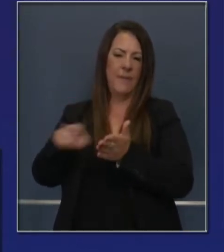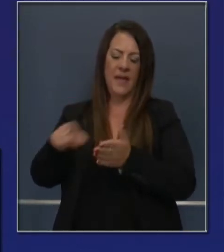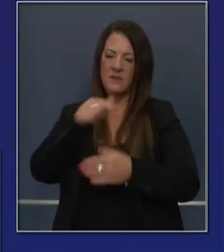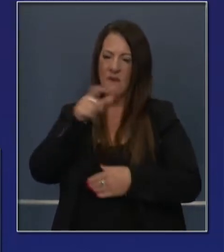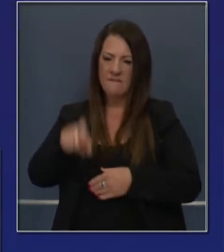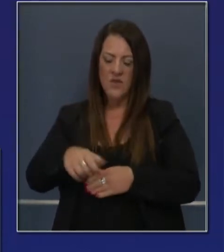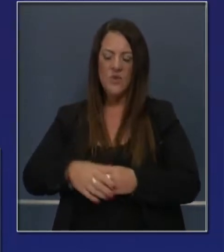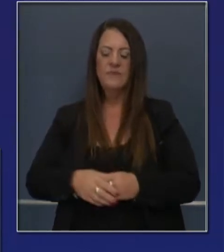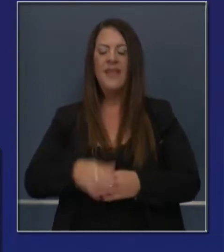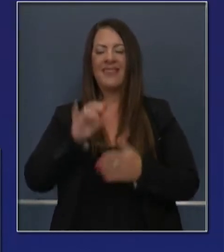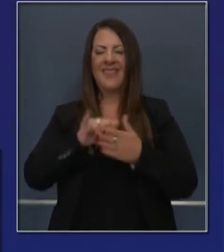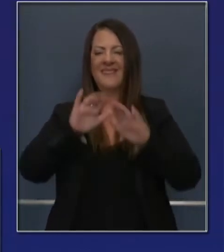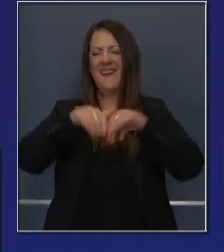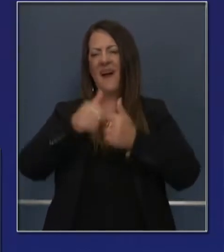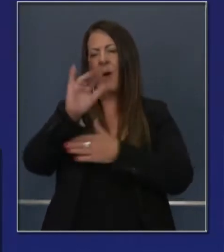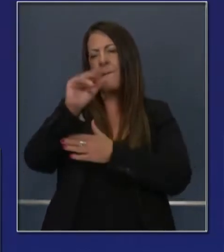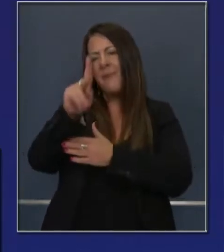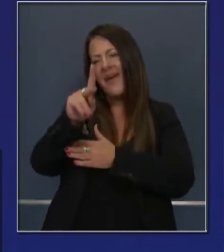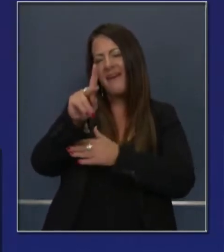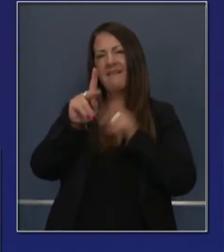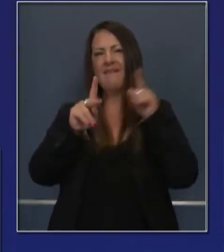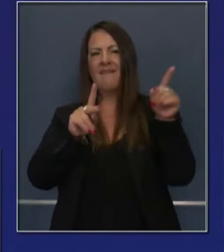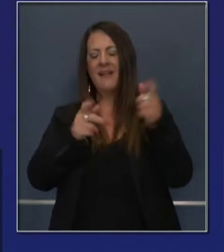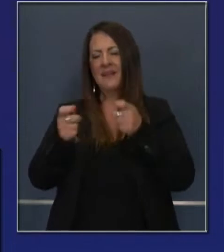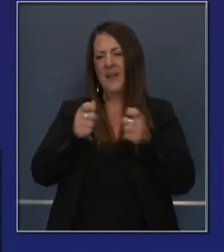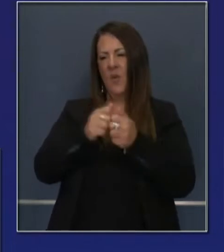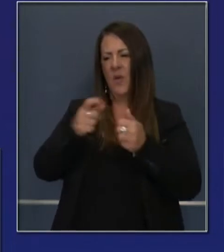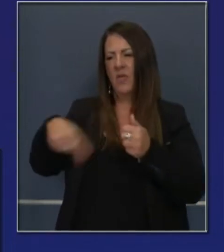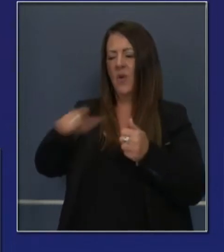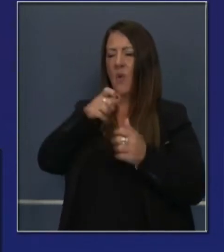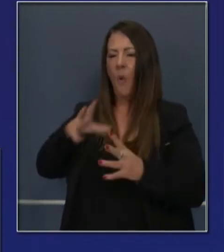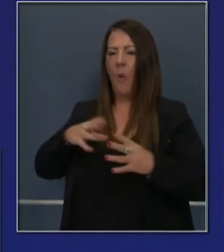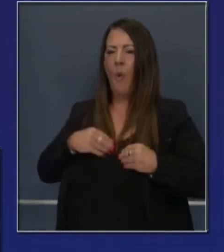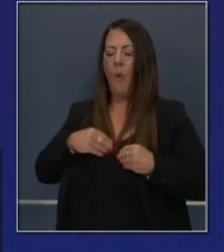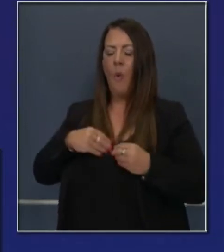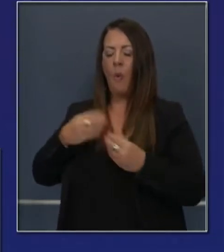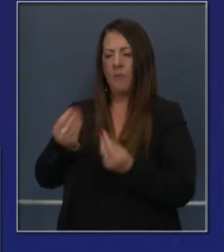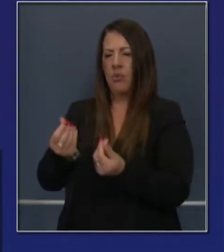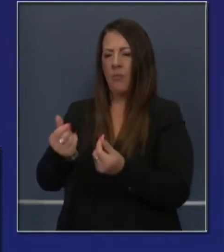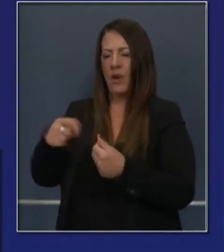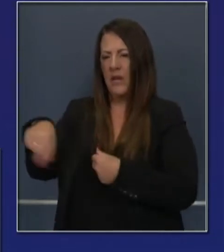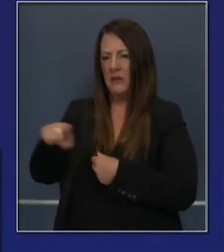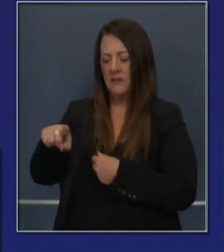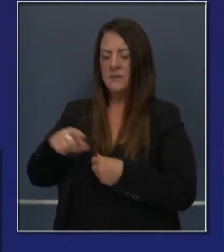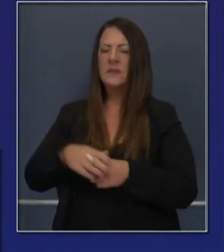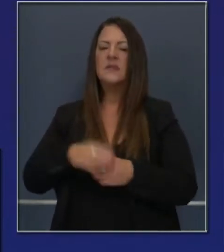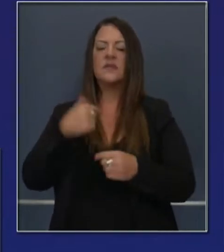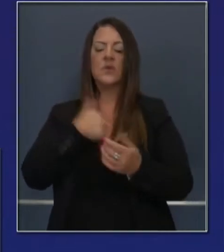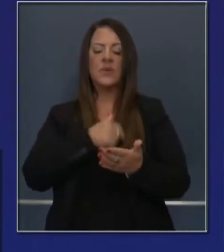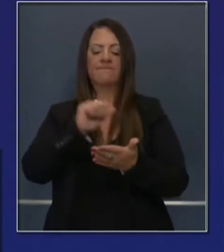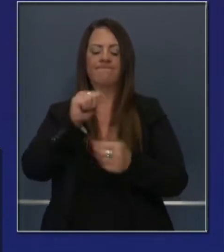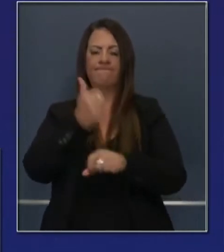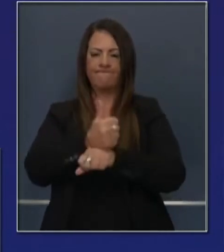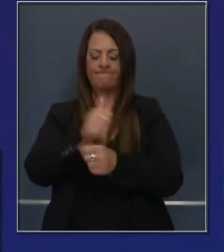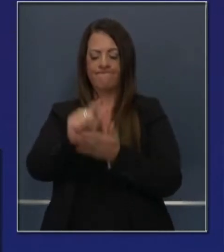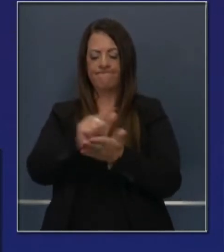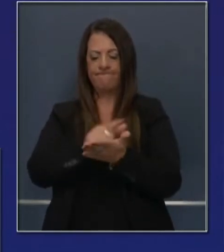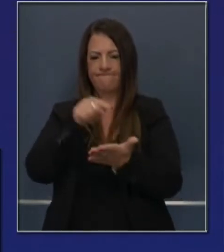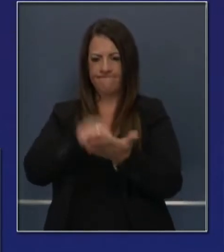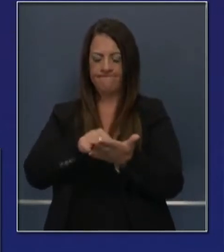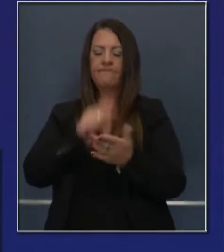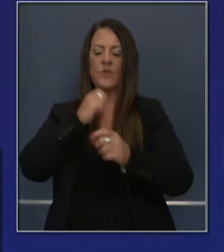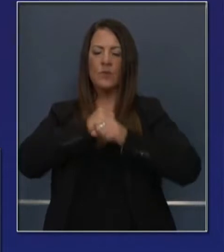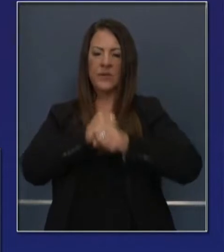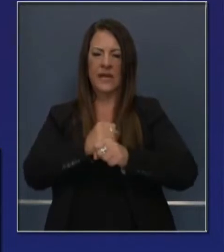how the banks interact with small property owners and putting some light, putting some protections in place in that